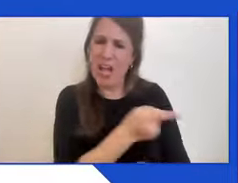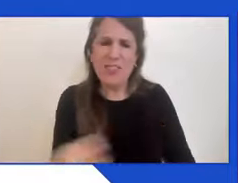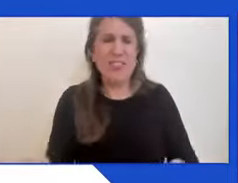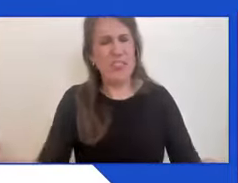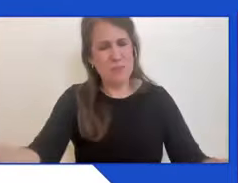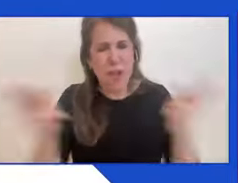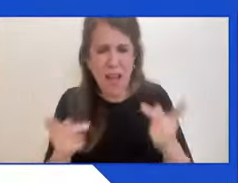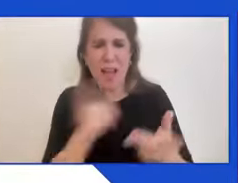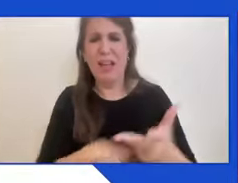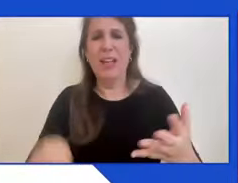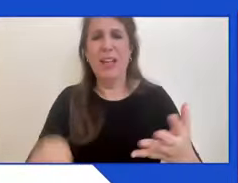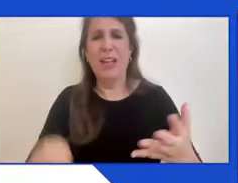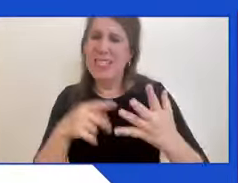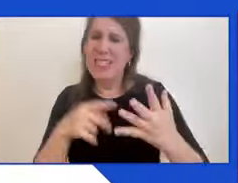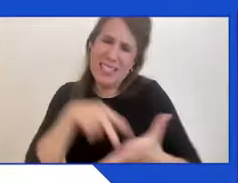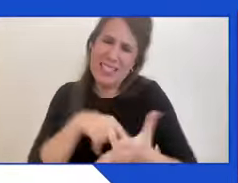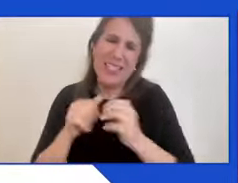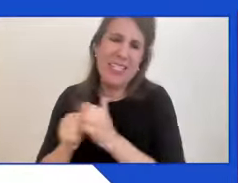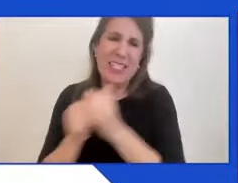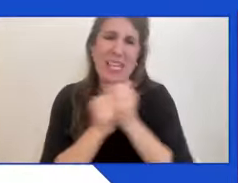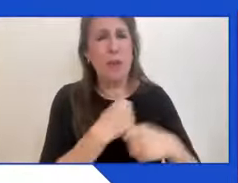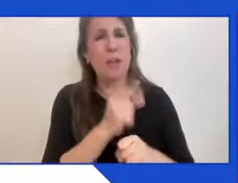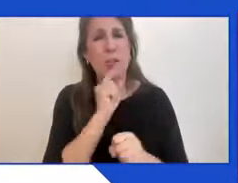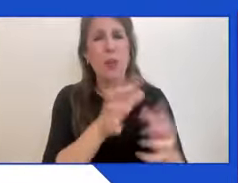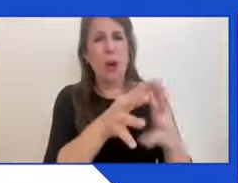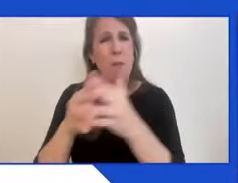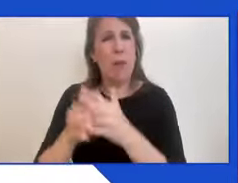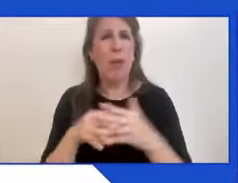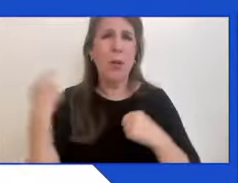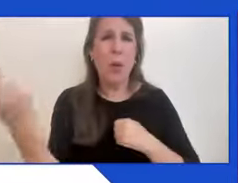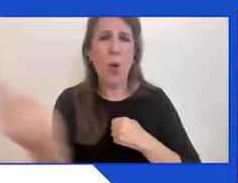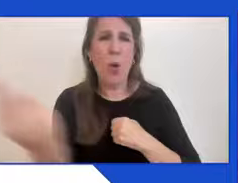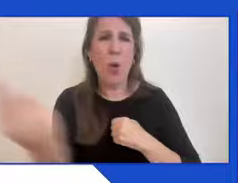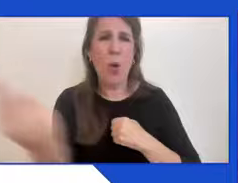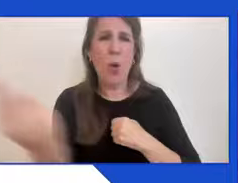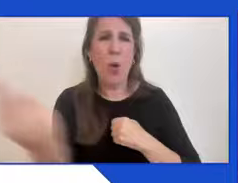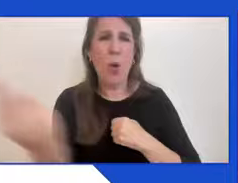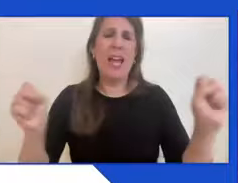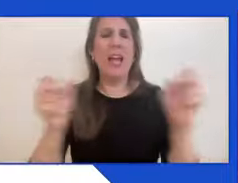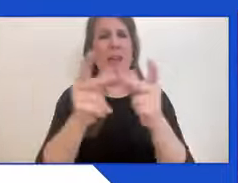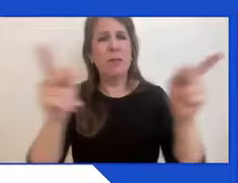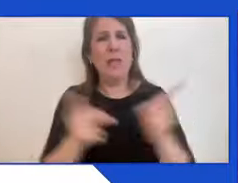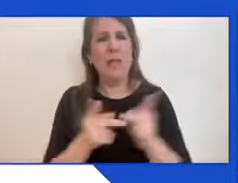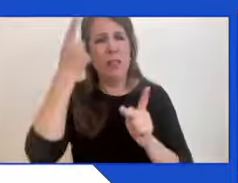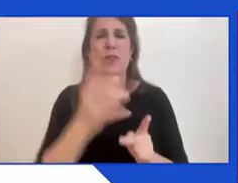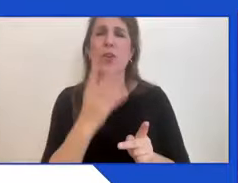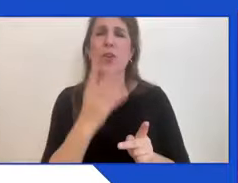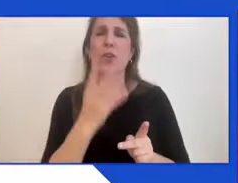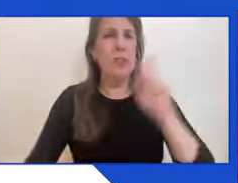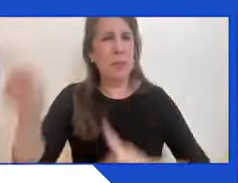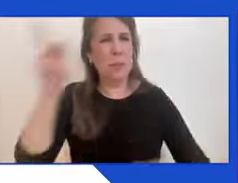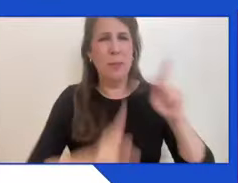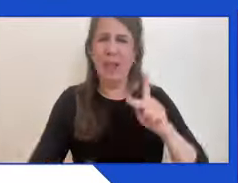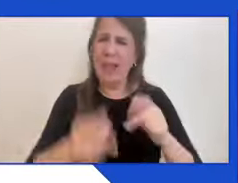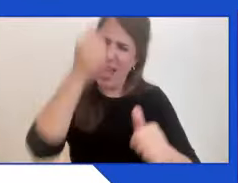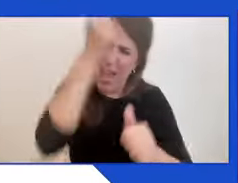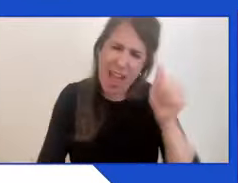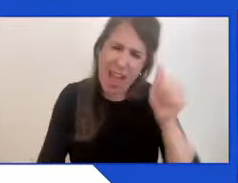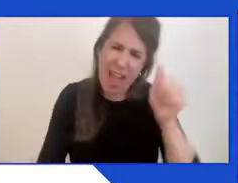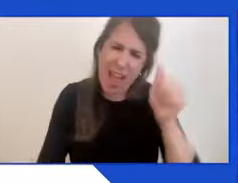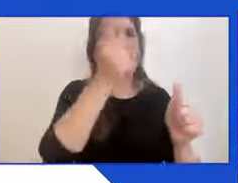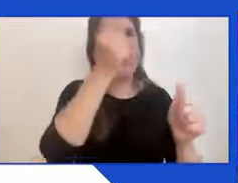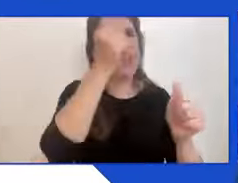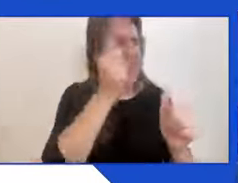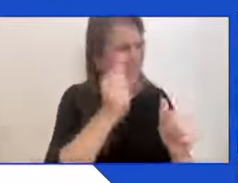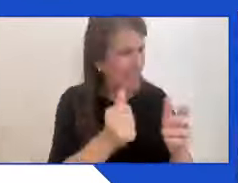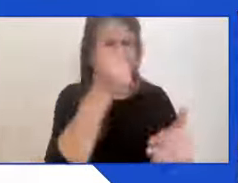to make sure that America will always be a safe space for the Jewish community in every single zip